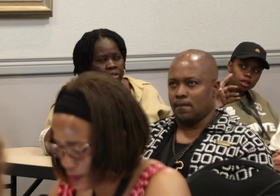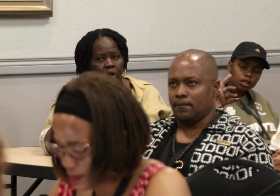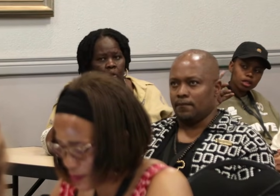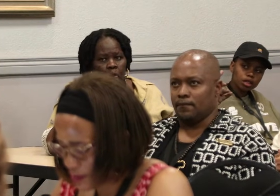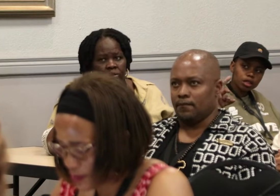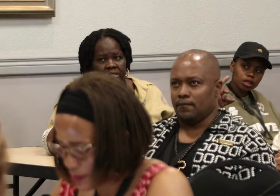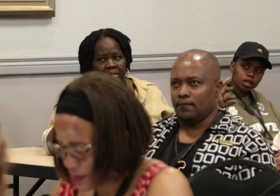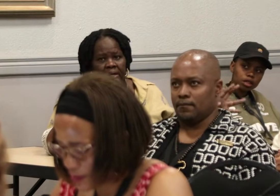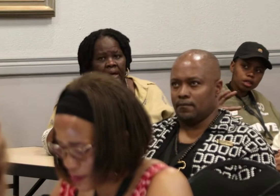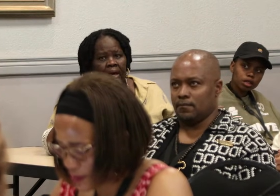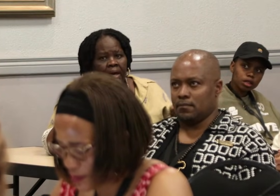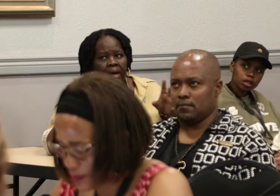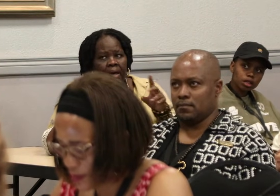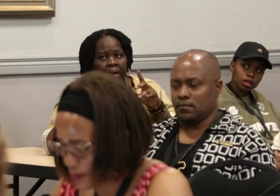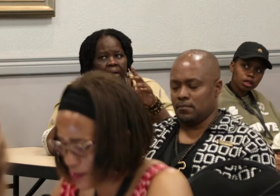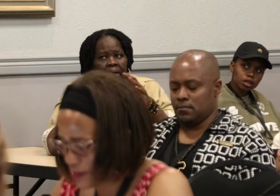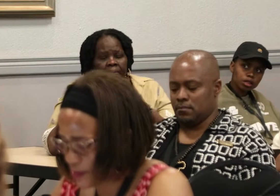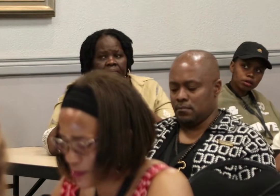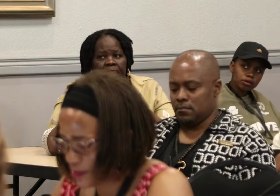Dr. Nkosi